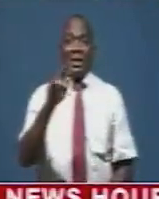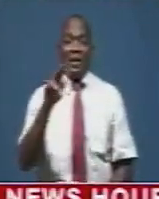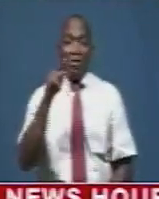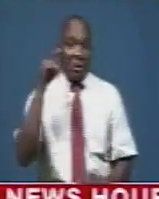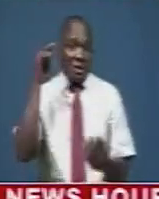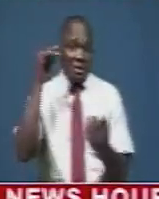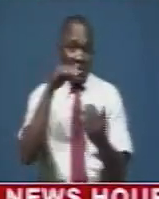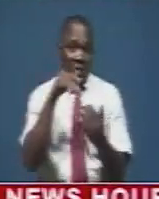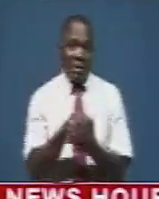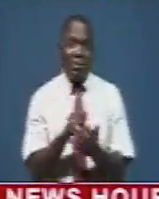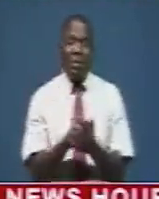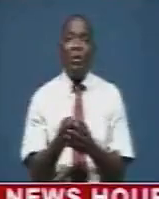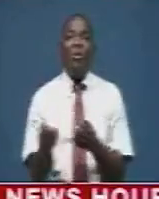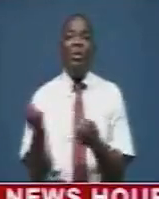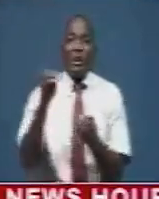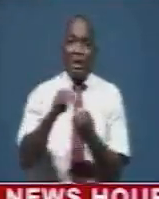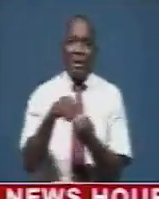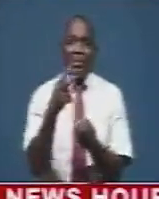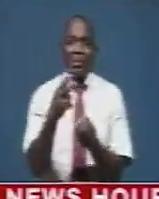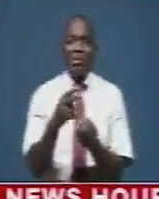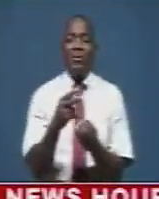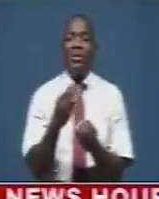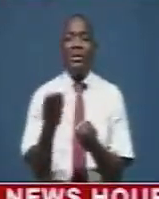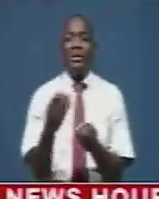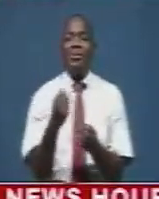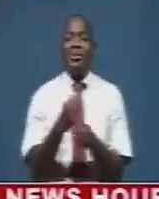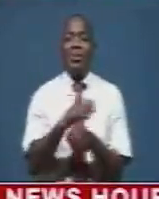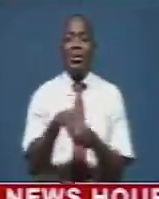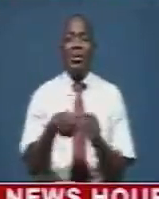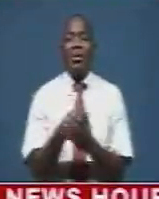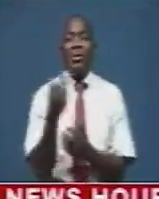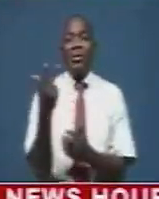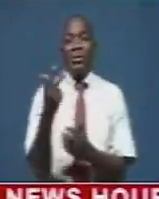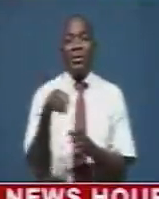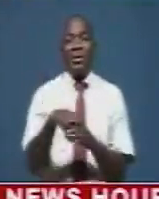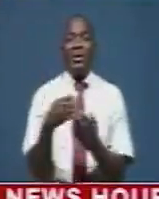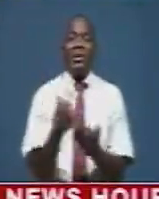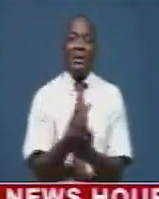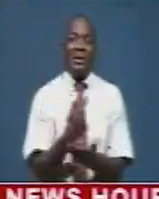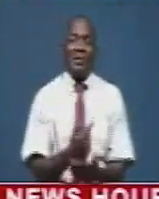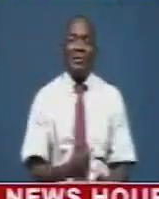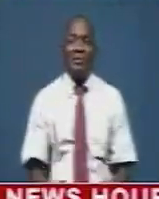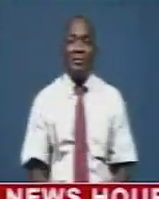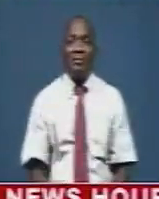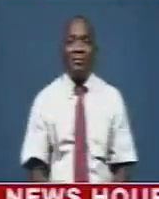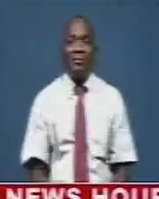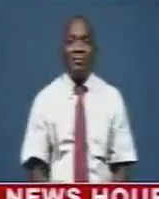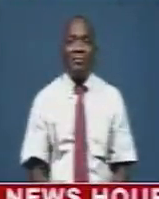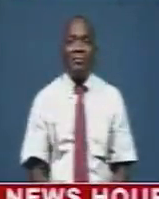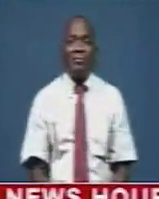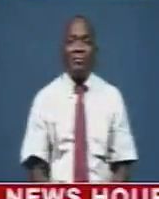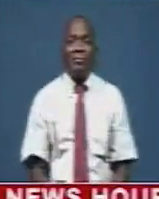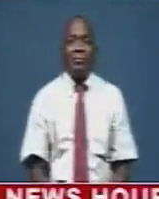expected to add 2 more foundries, making a total of 3 in the country.